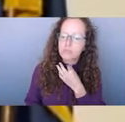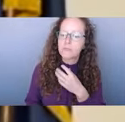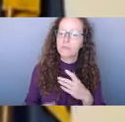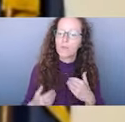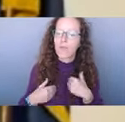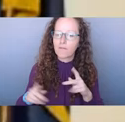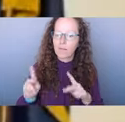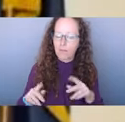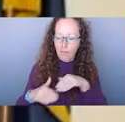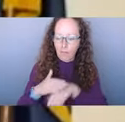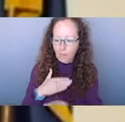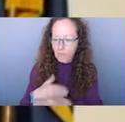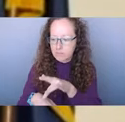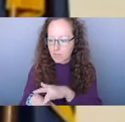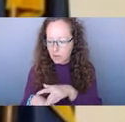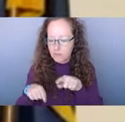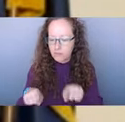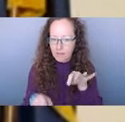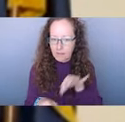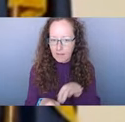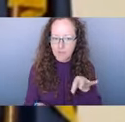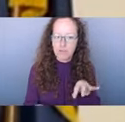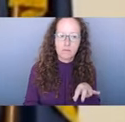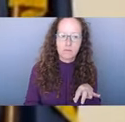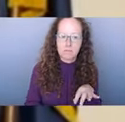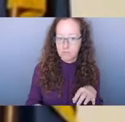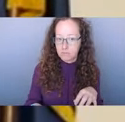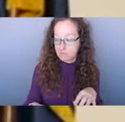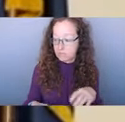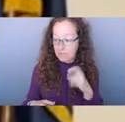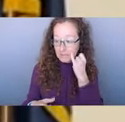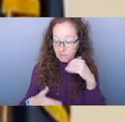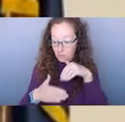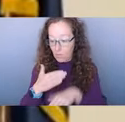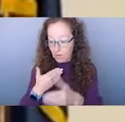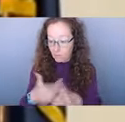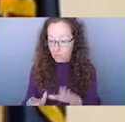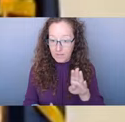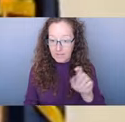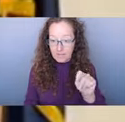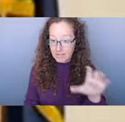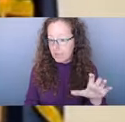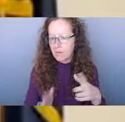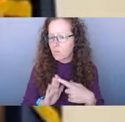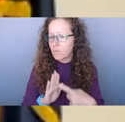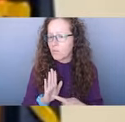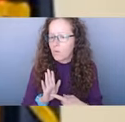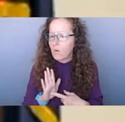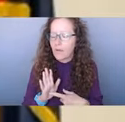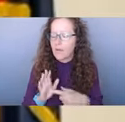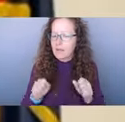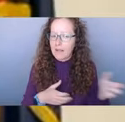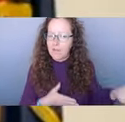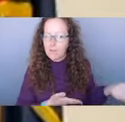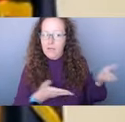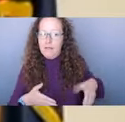election. Are there rules related to what you can bring into the BTC with you, a handbag, a purse, a knapsack, and how